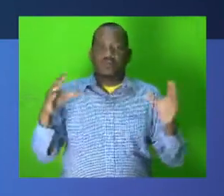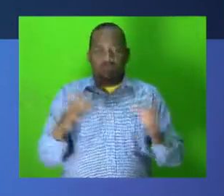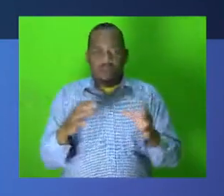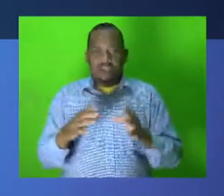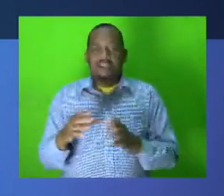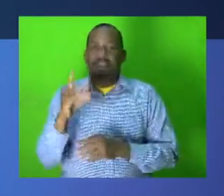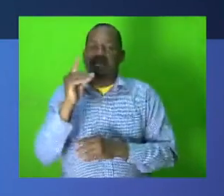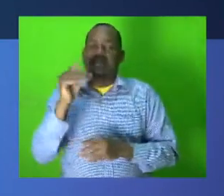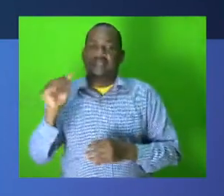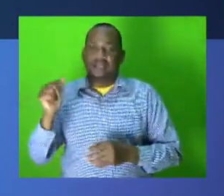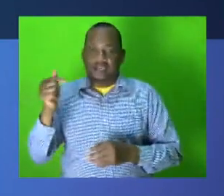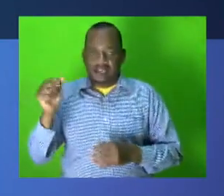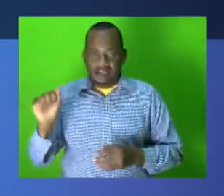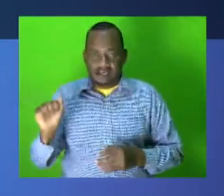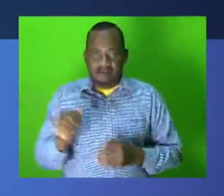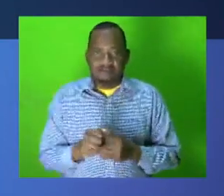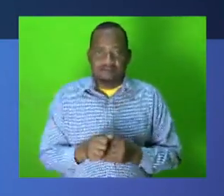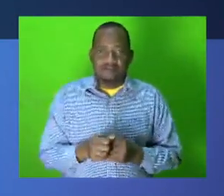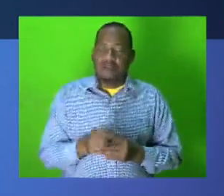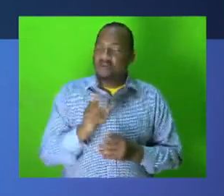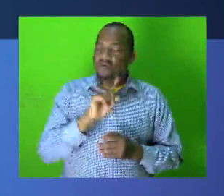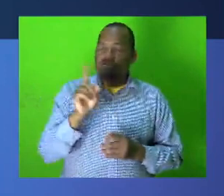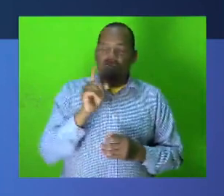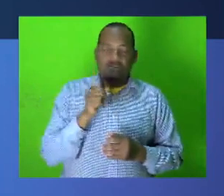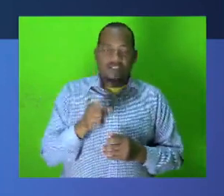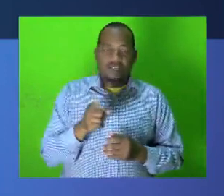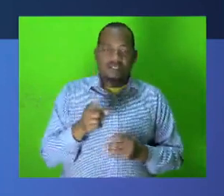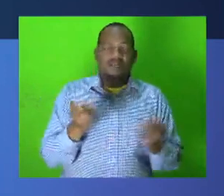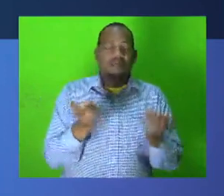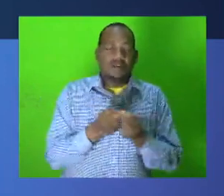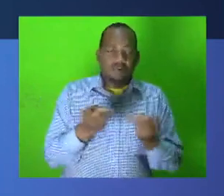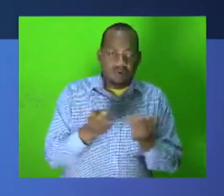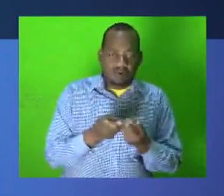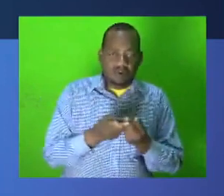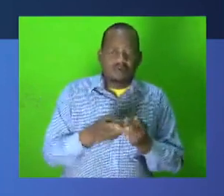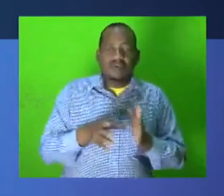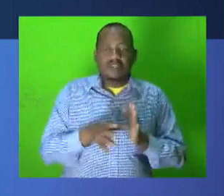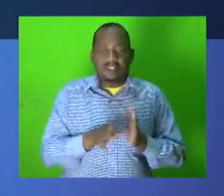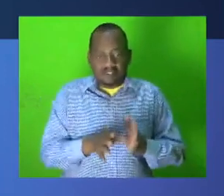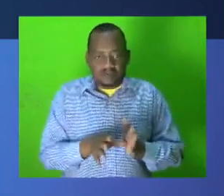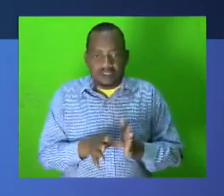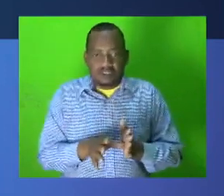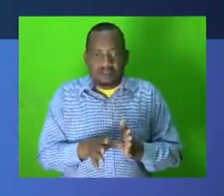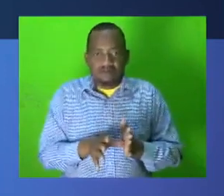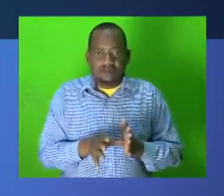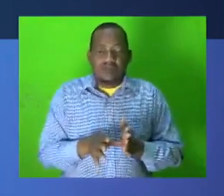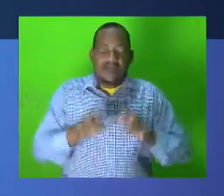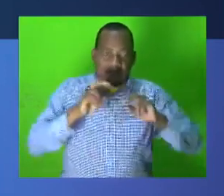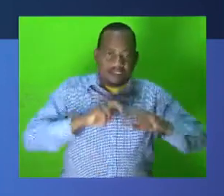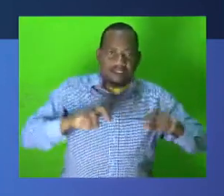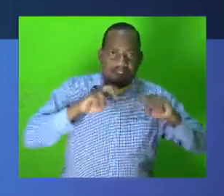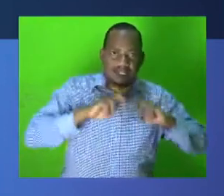the researchers to know the characteristics of